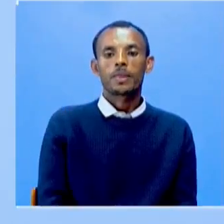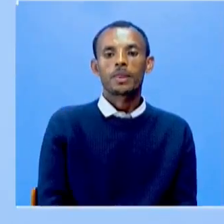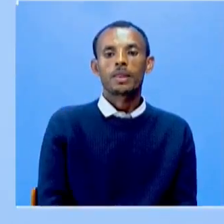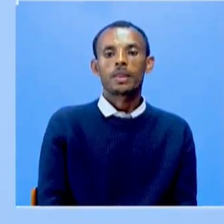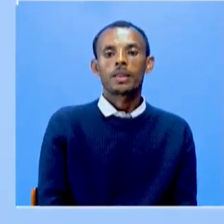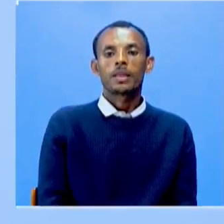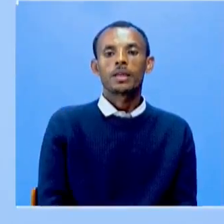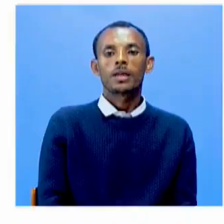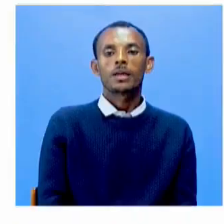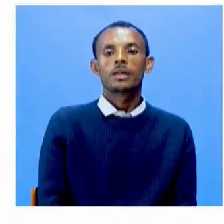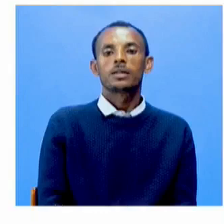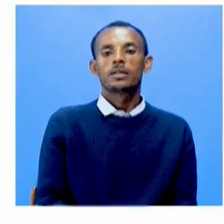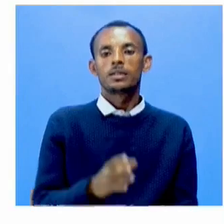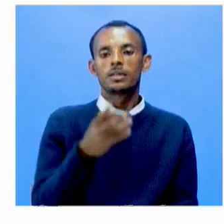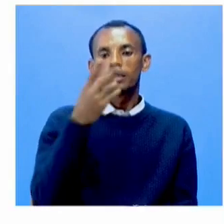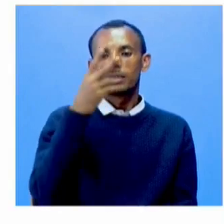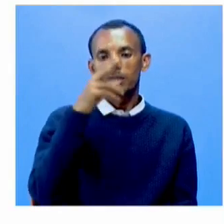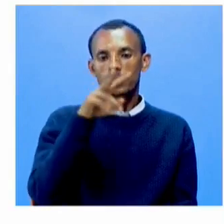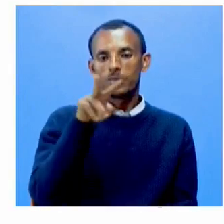So the question is,